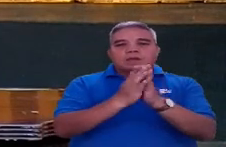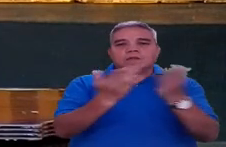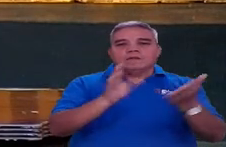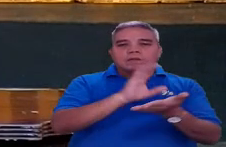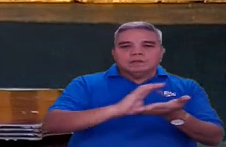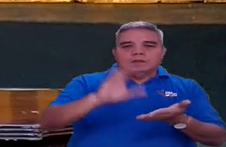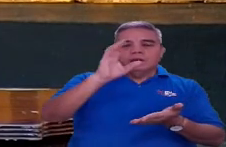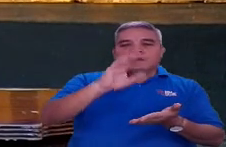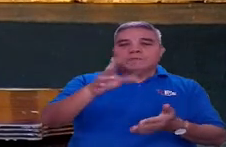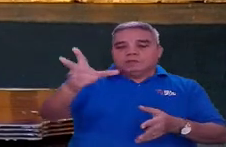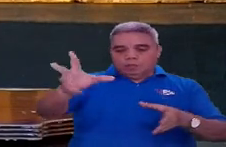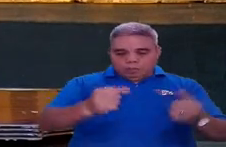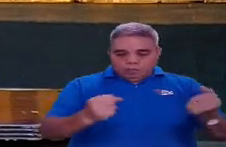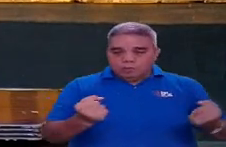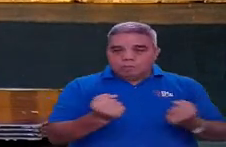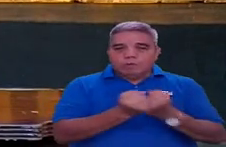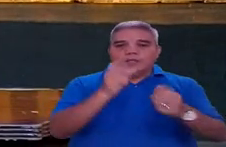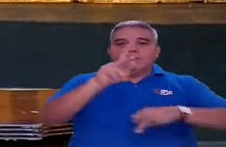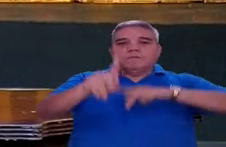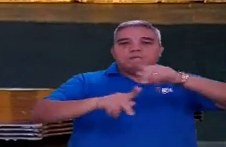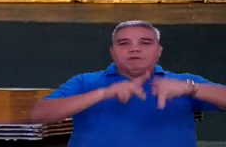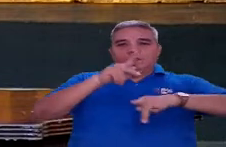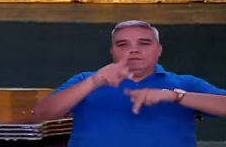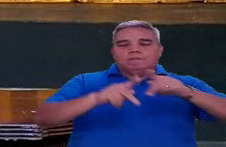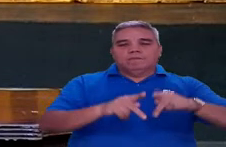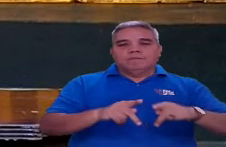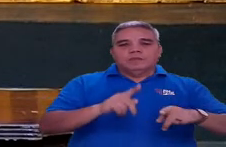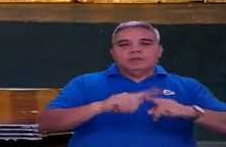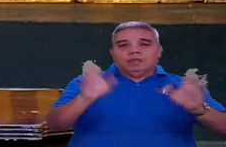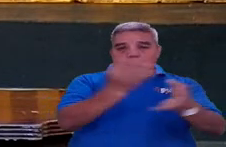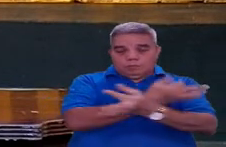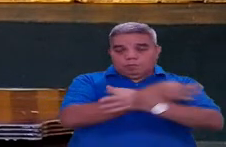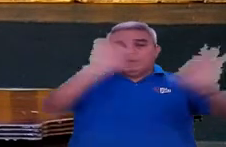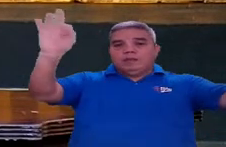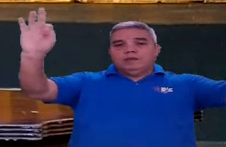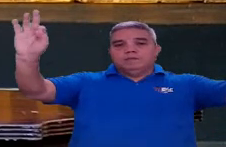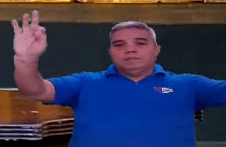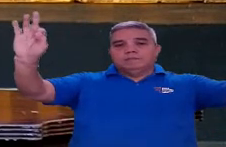school is supported by our people. It's free.